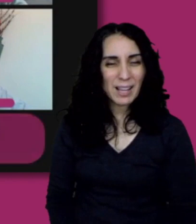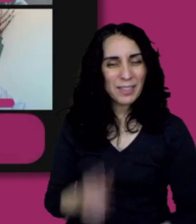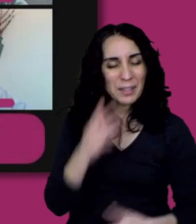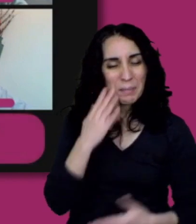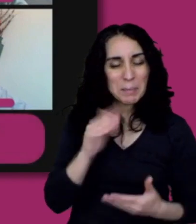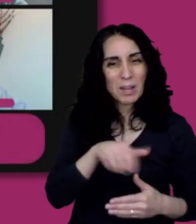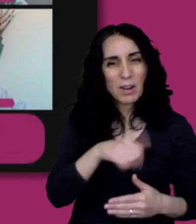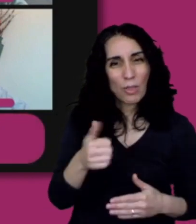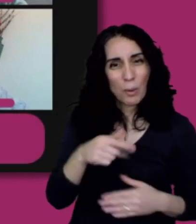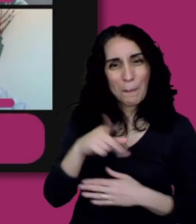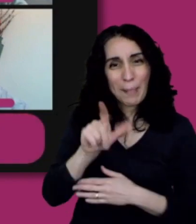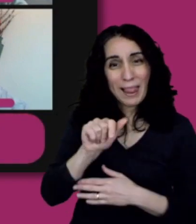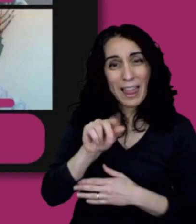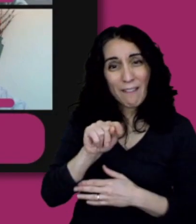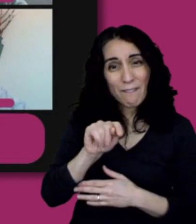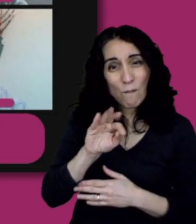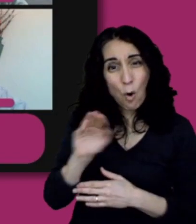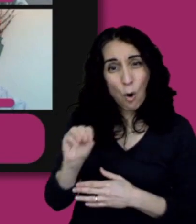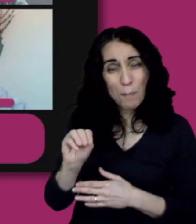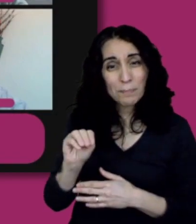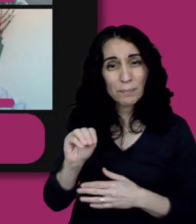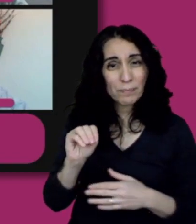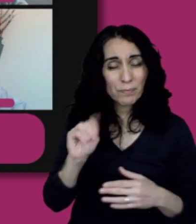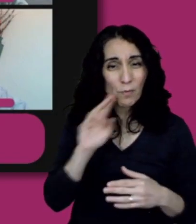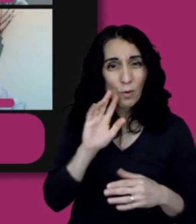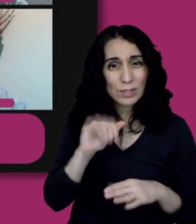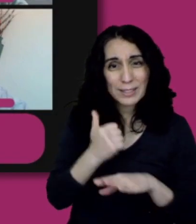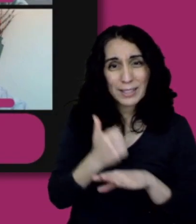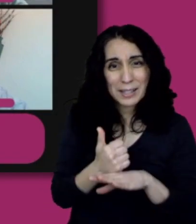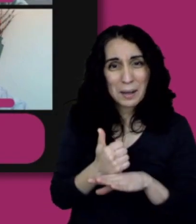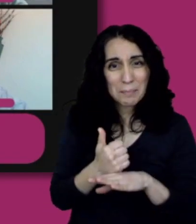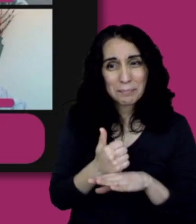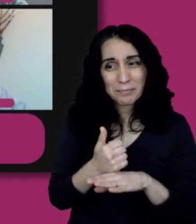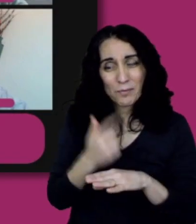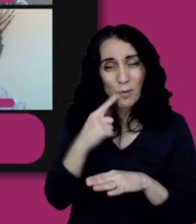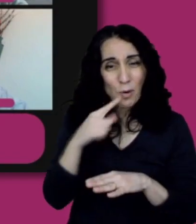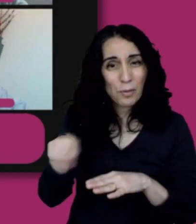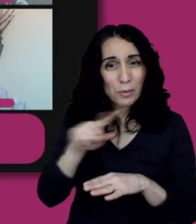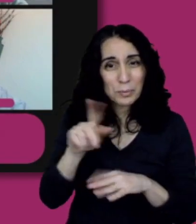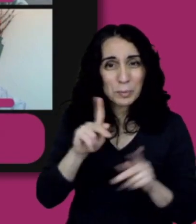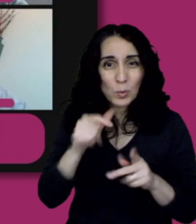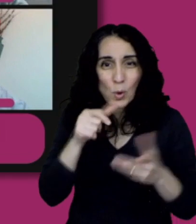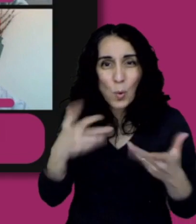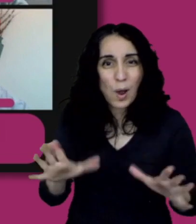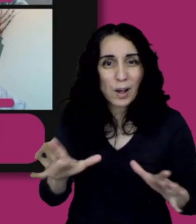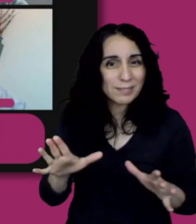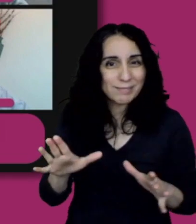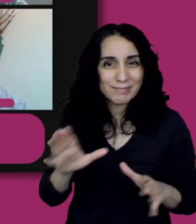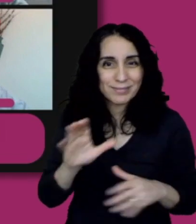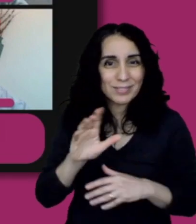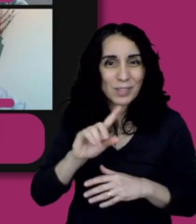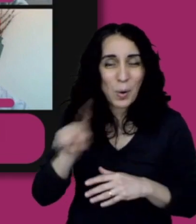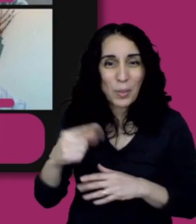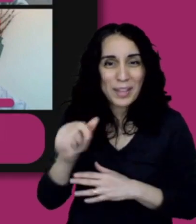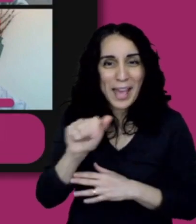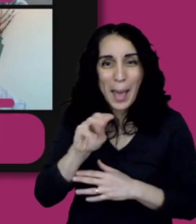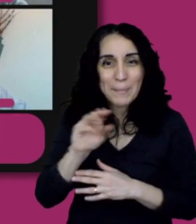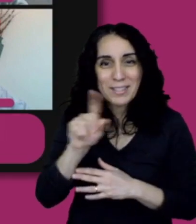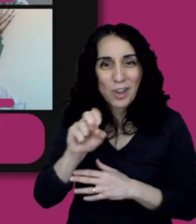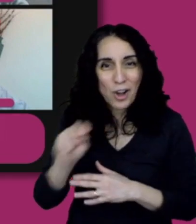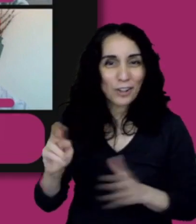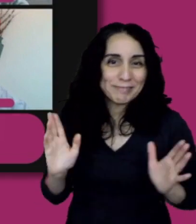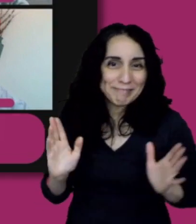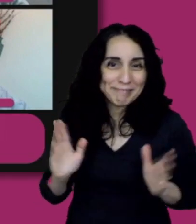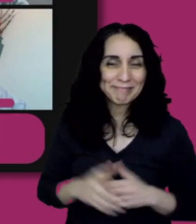go to Amazon to buy everything. I don't know what that is. I think there's some interesting things that might be out there, but